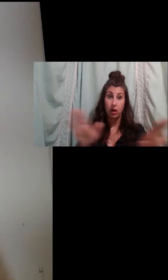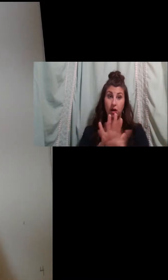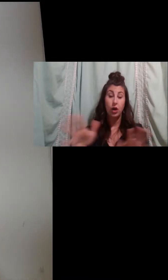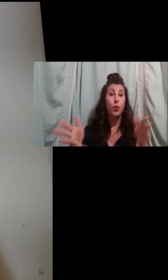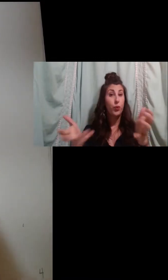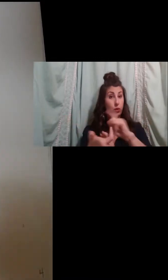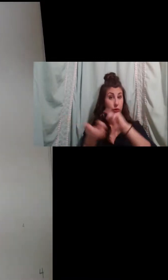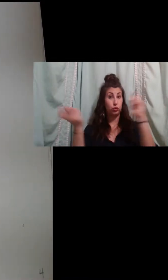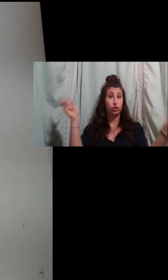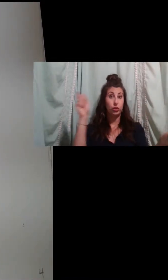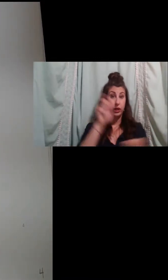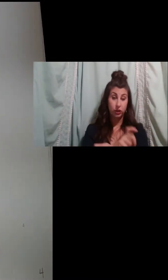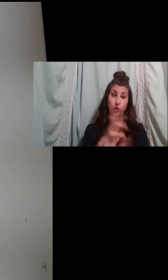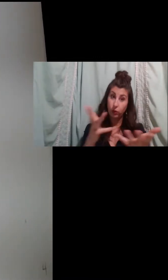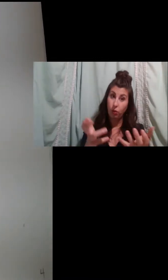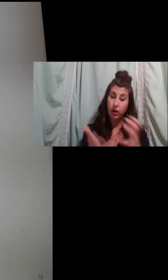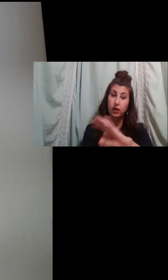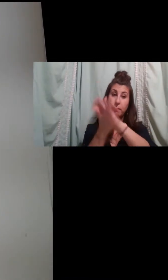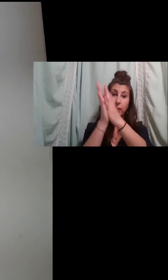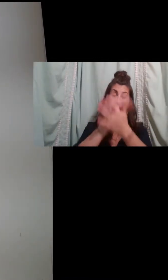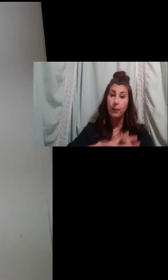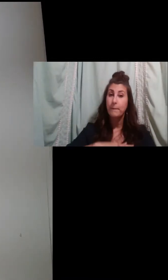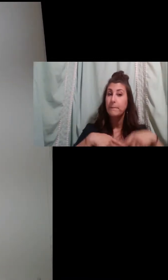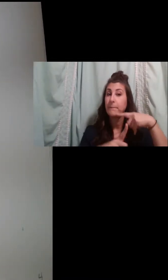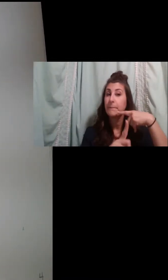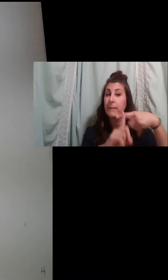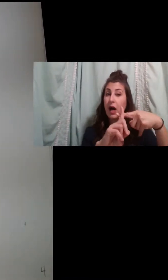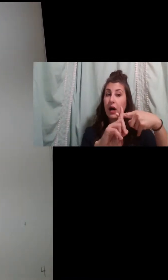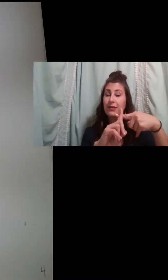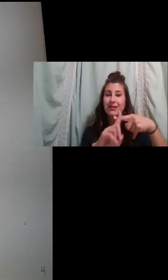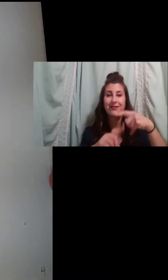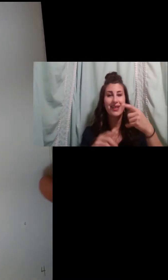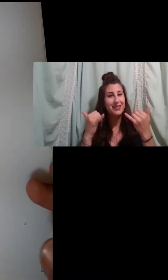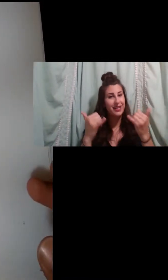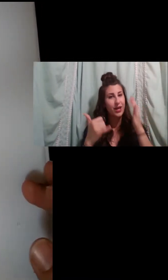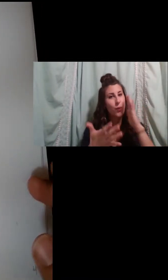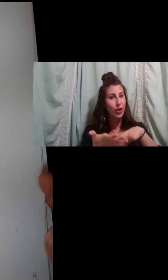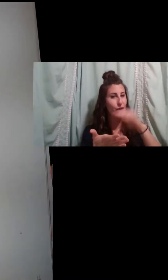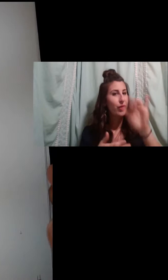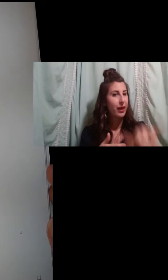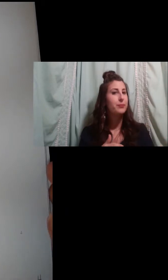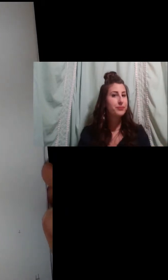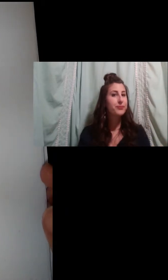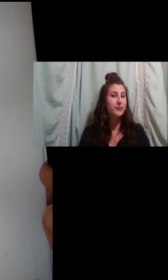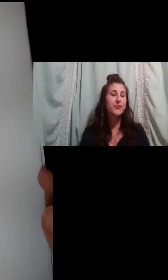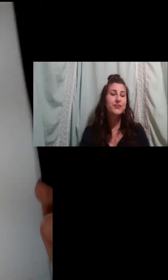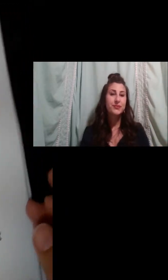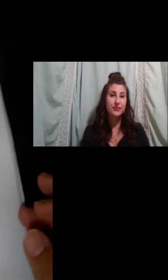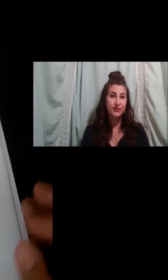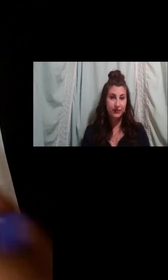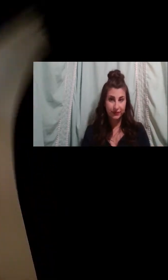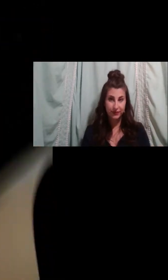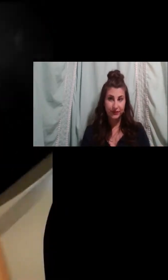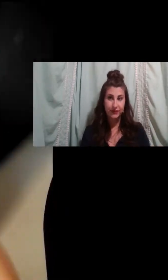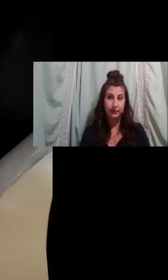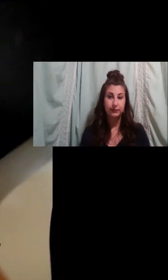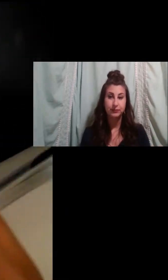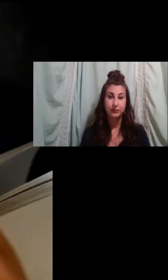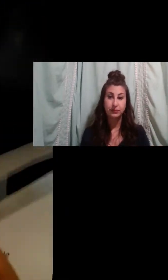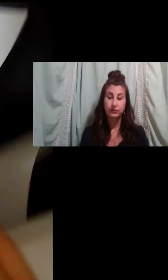to change these to make it positive. And that's what we're going to learn today.